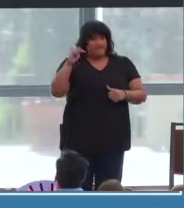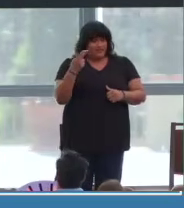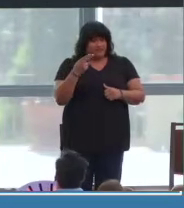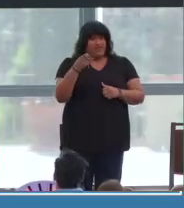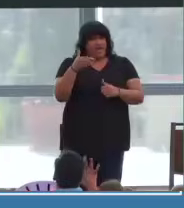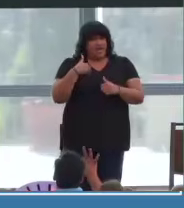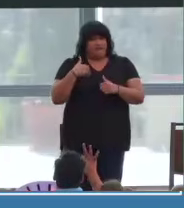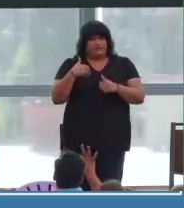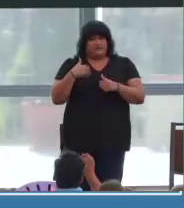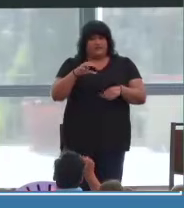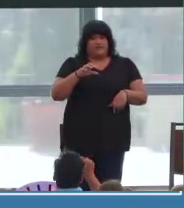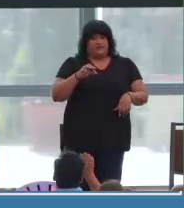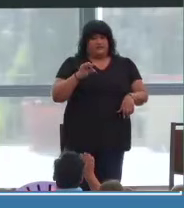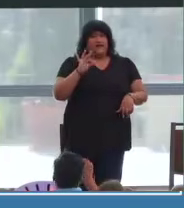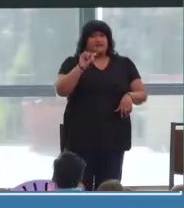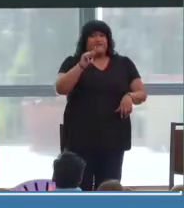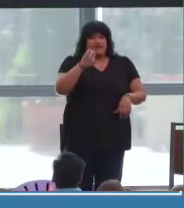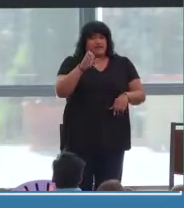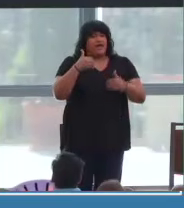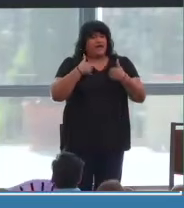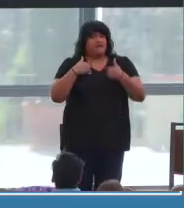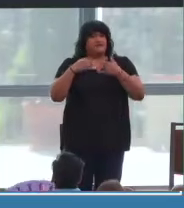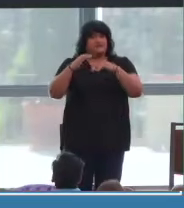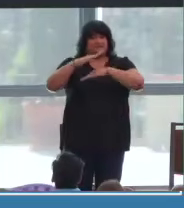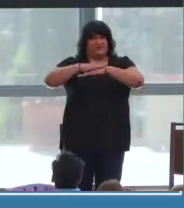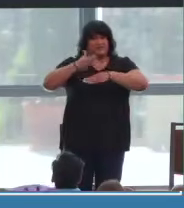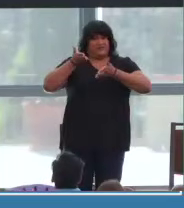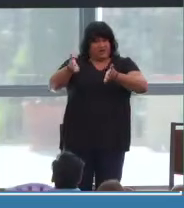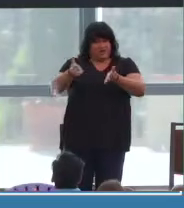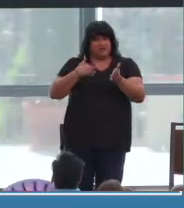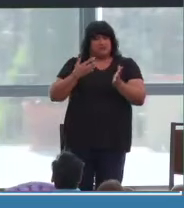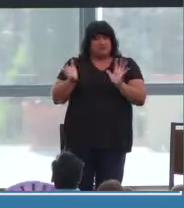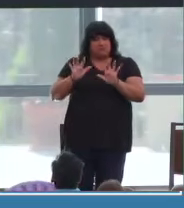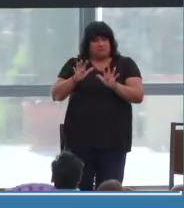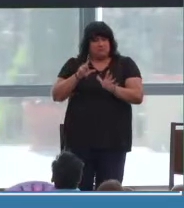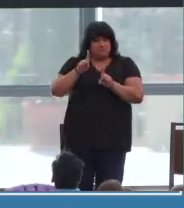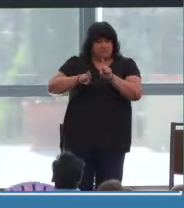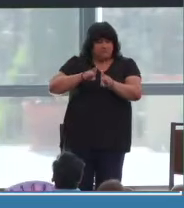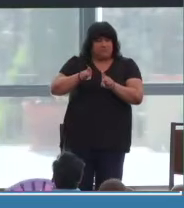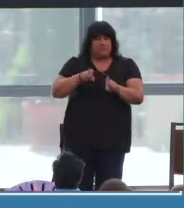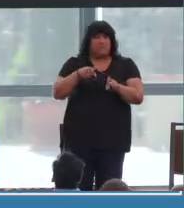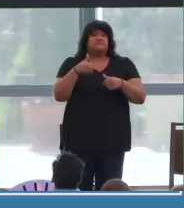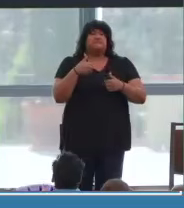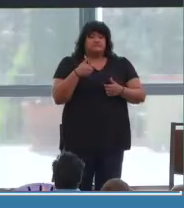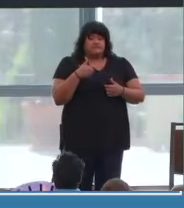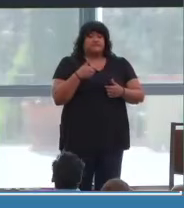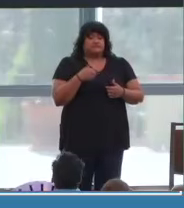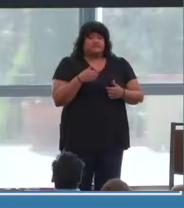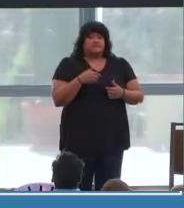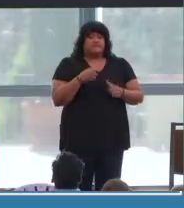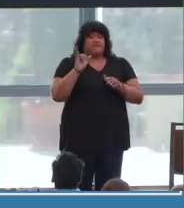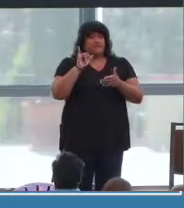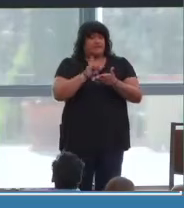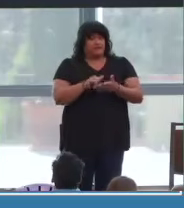find out more about it, uses an off-the-shelf therapy that can be done as an outpatient, and it can